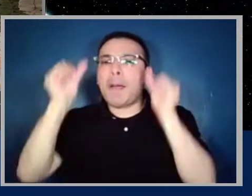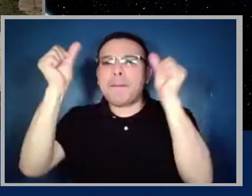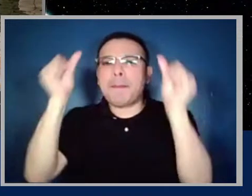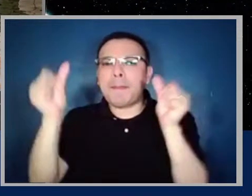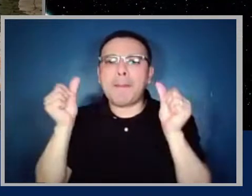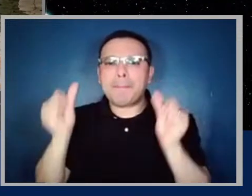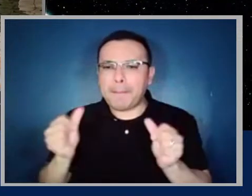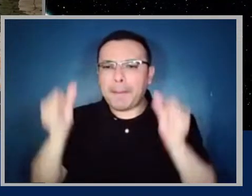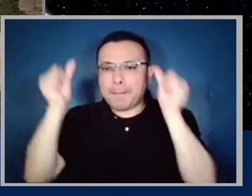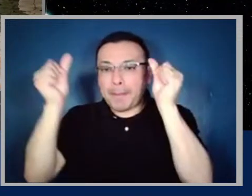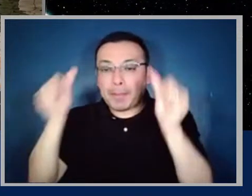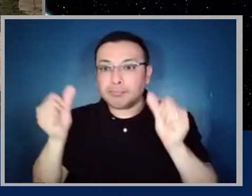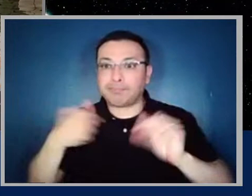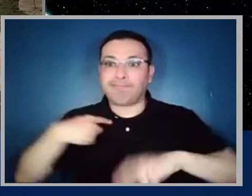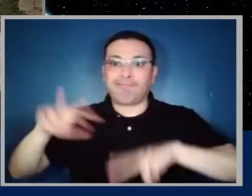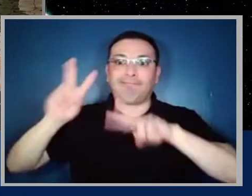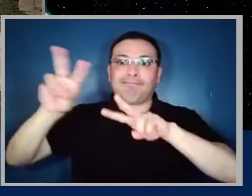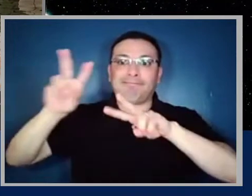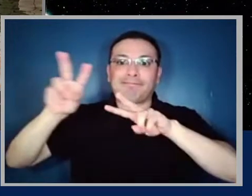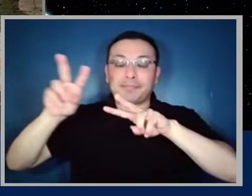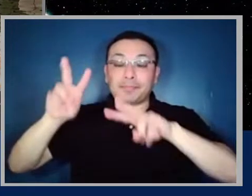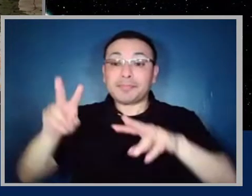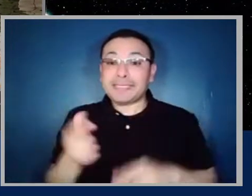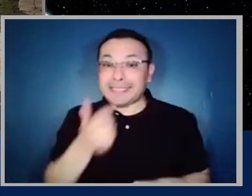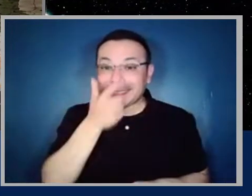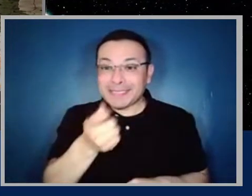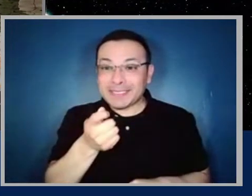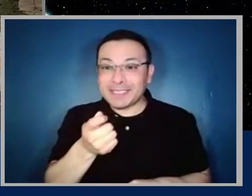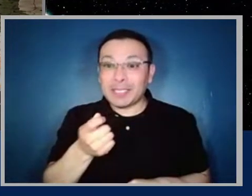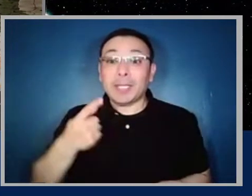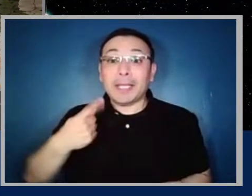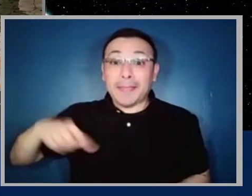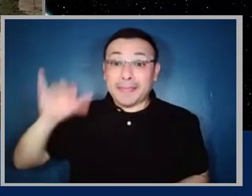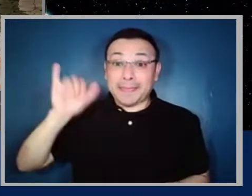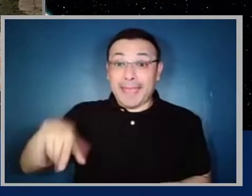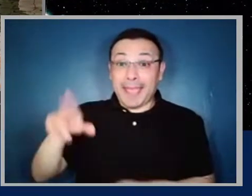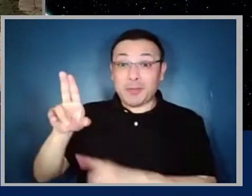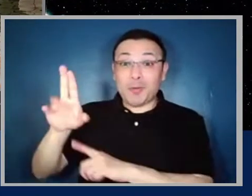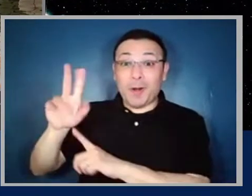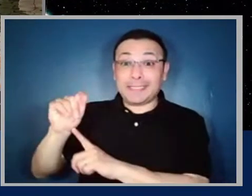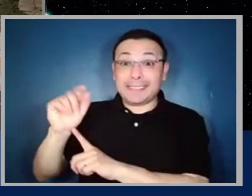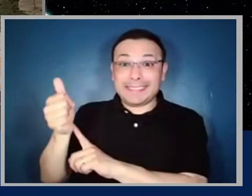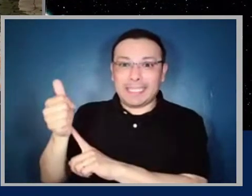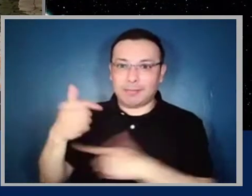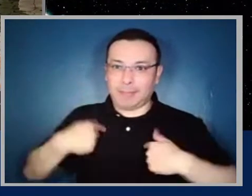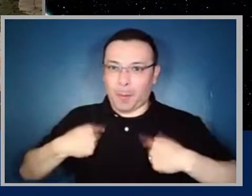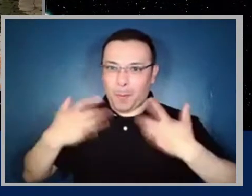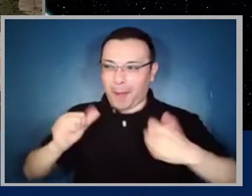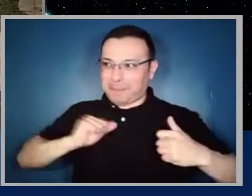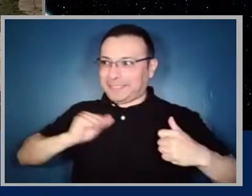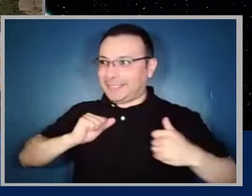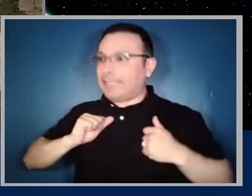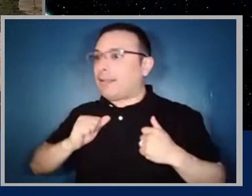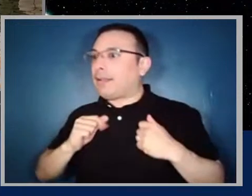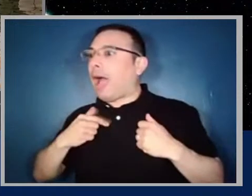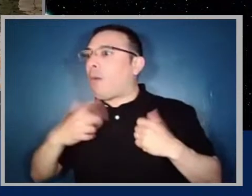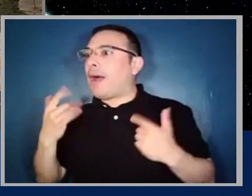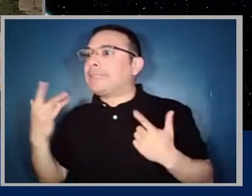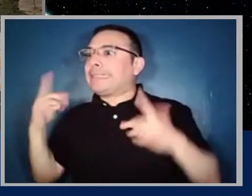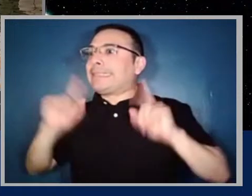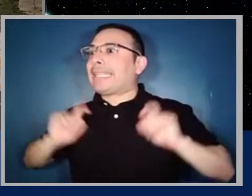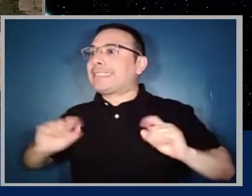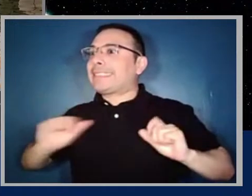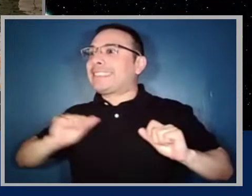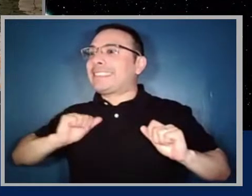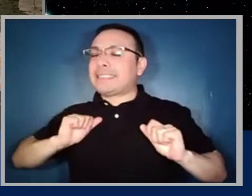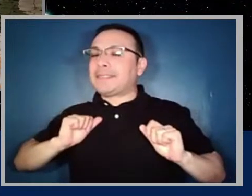looking forward to it. It's really interesting because we all want to be the subjects for URT 10. We're going to train the crew on URT 11, which is not till spring